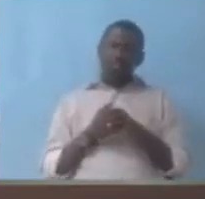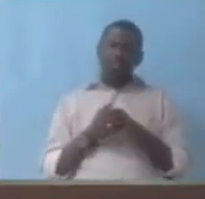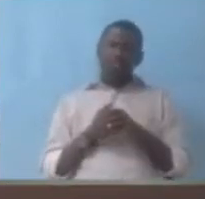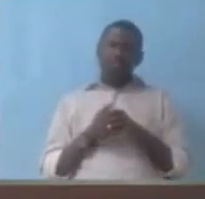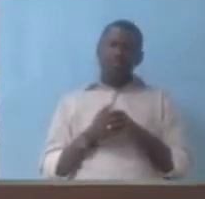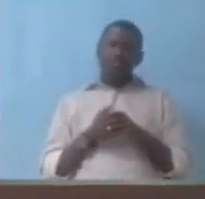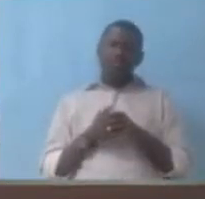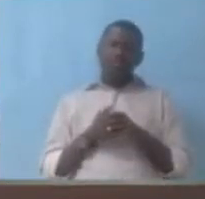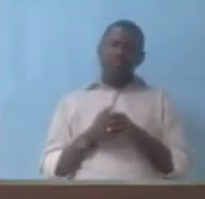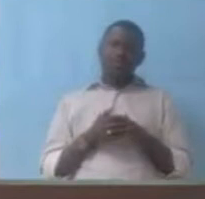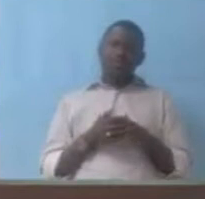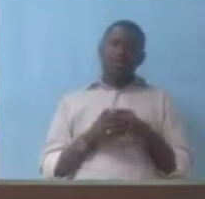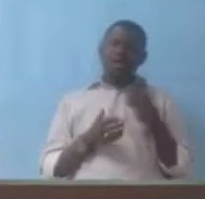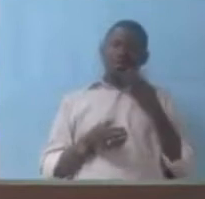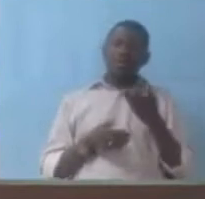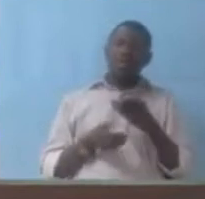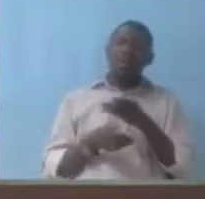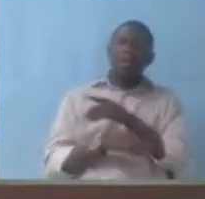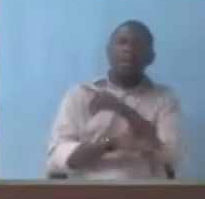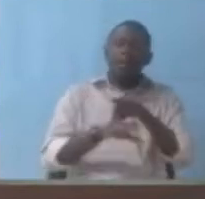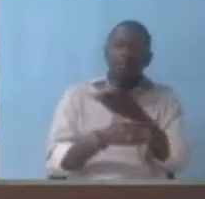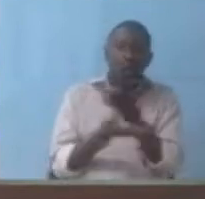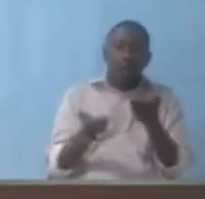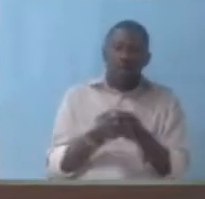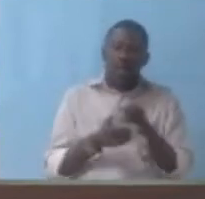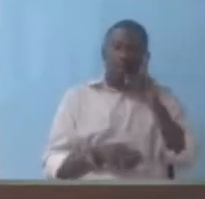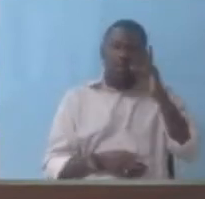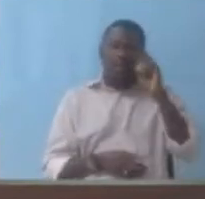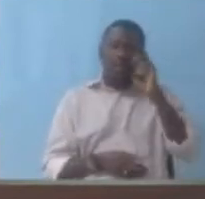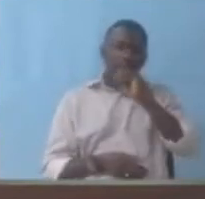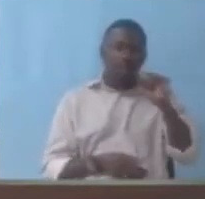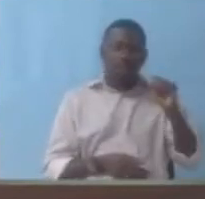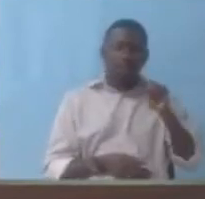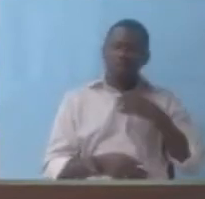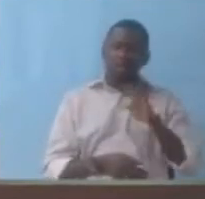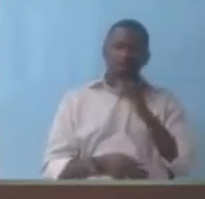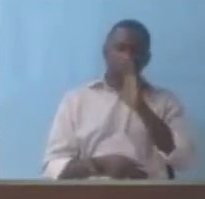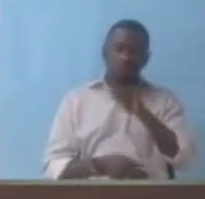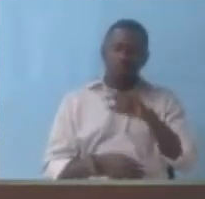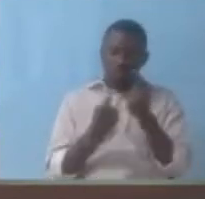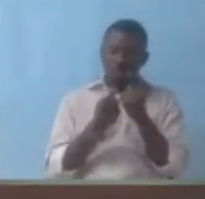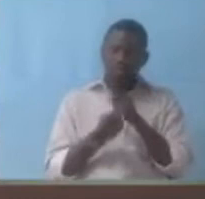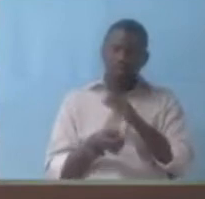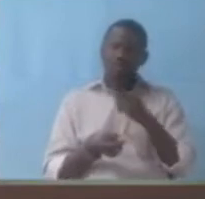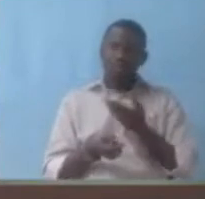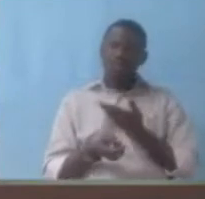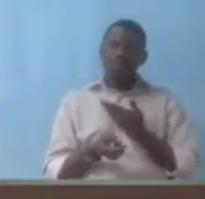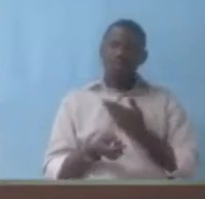In fact, even where the decree said they could not do something, it did not prevent them from doing it because they had the power to do